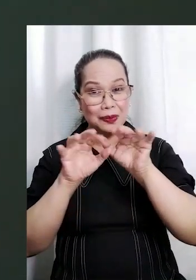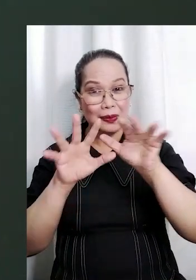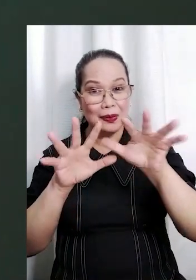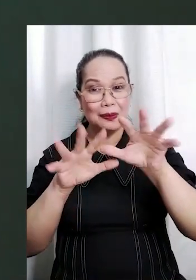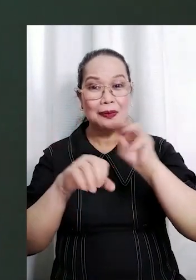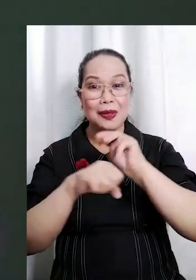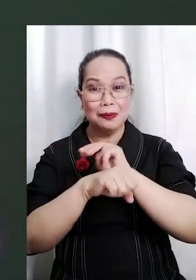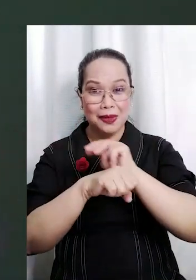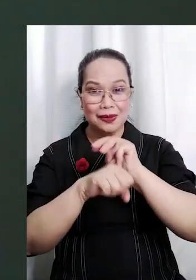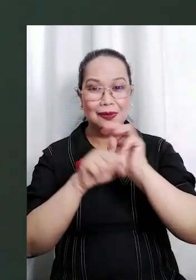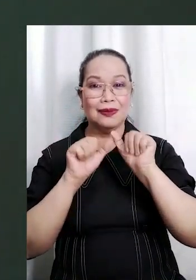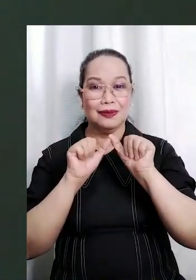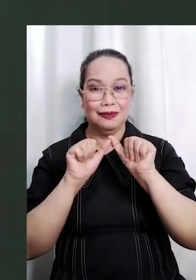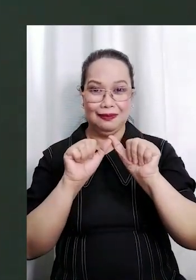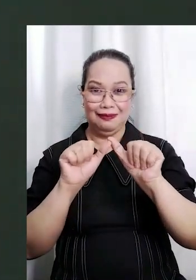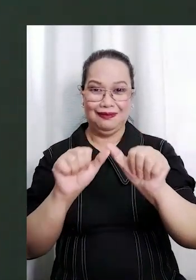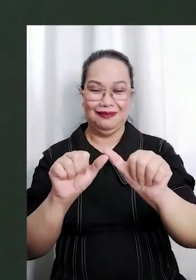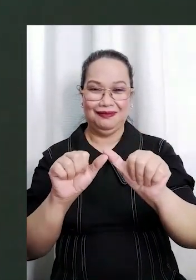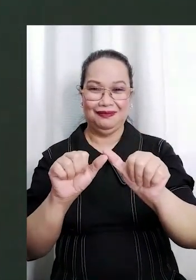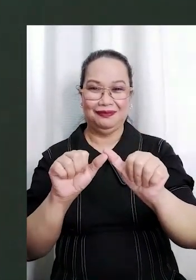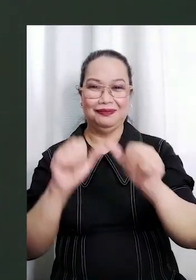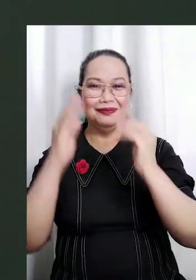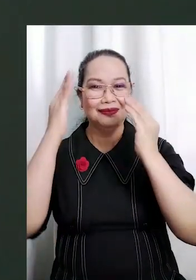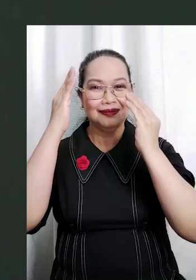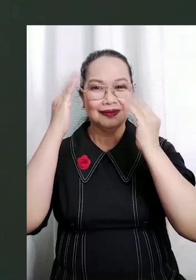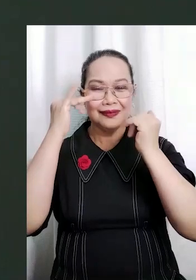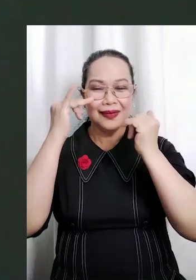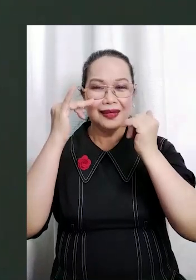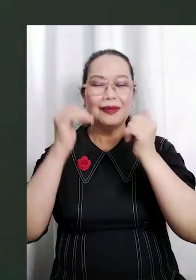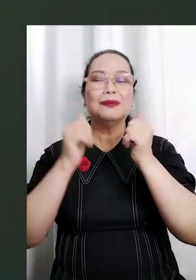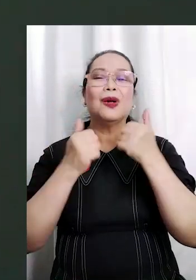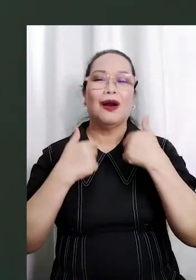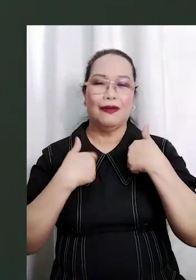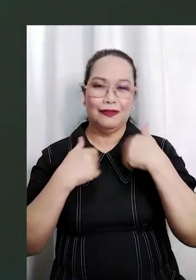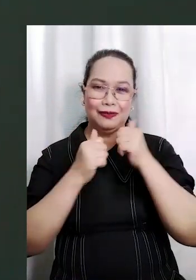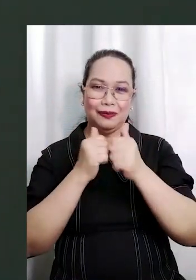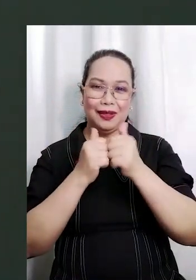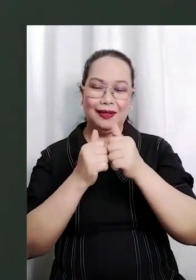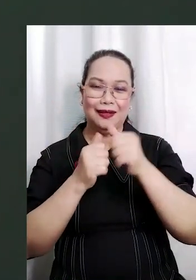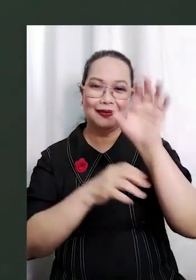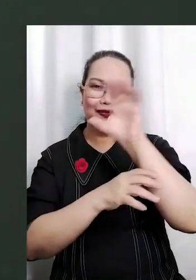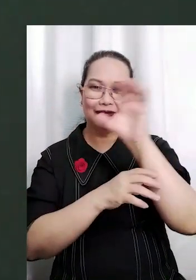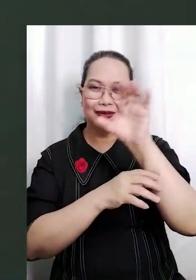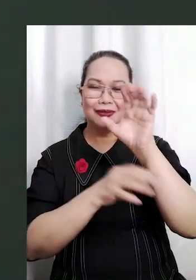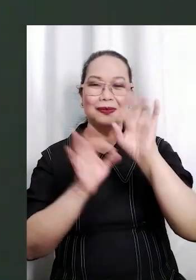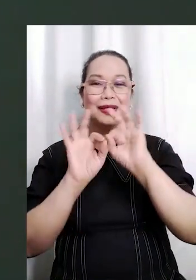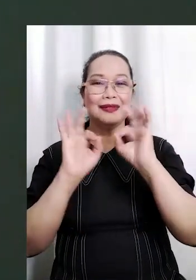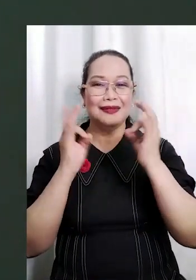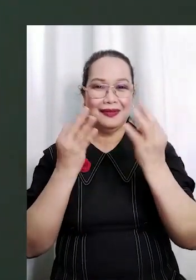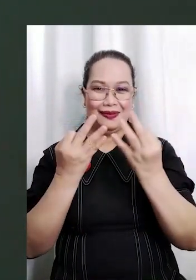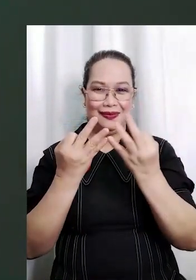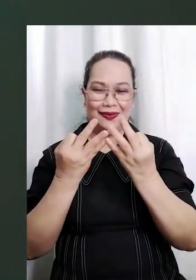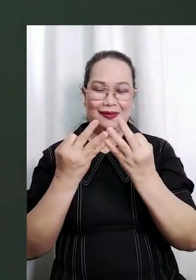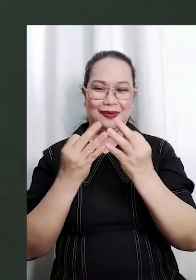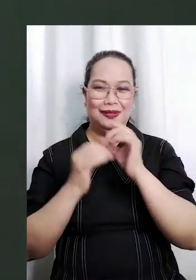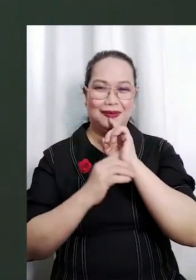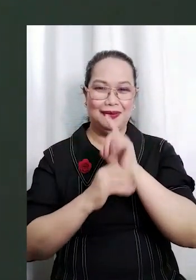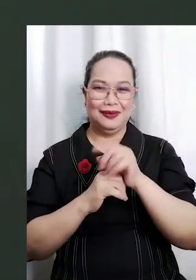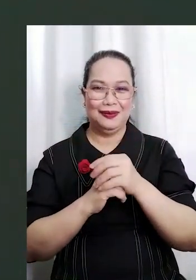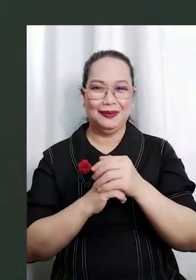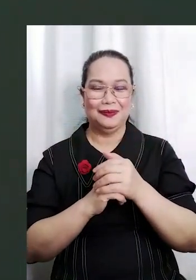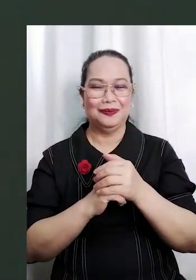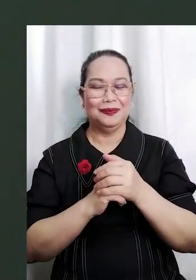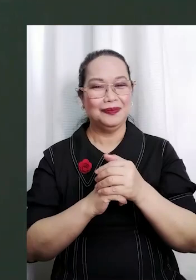mission. So, sana naging meaningful ang celebration ng inyong pamilya nitong